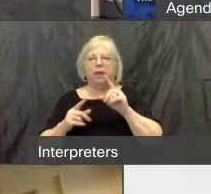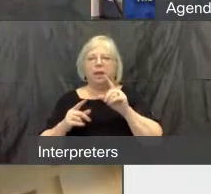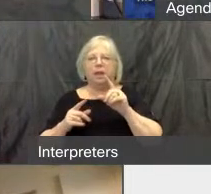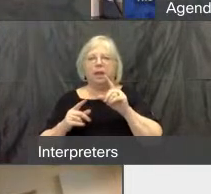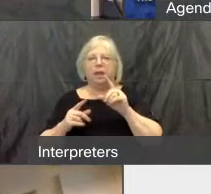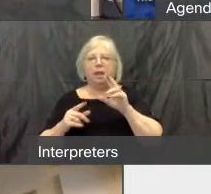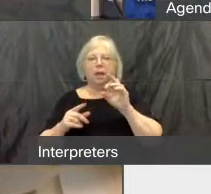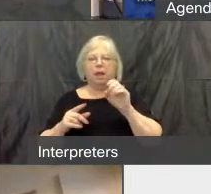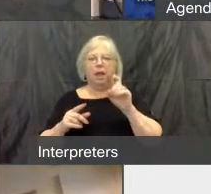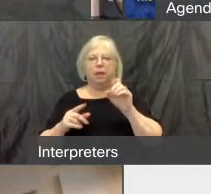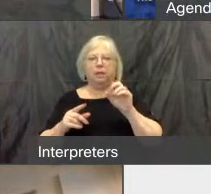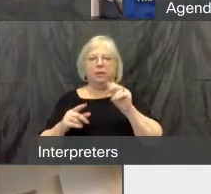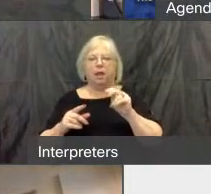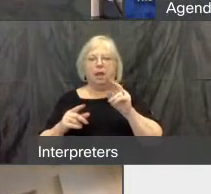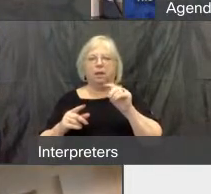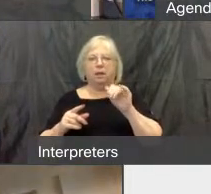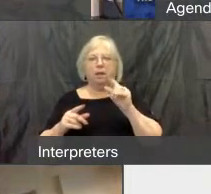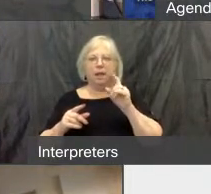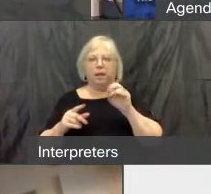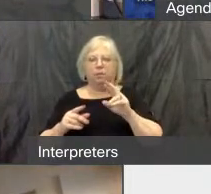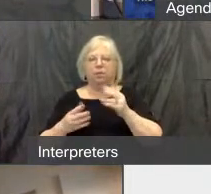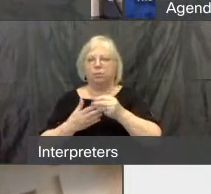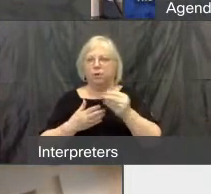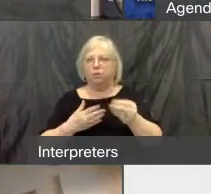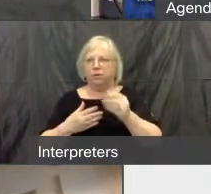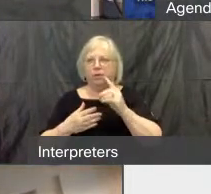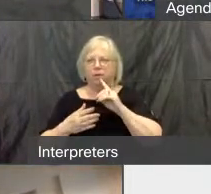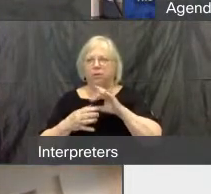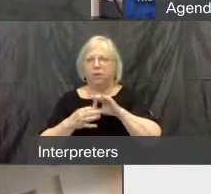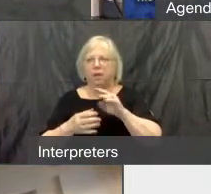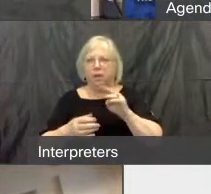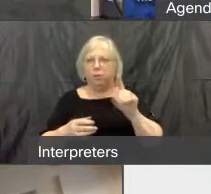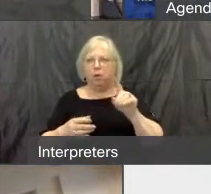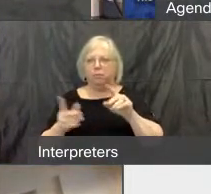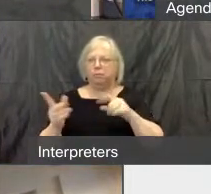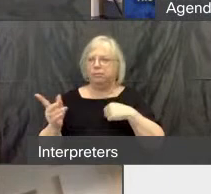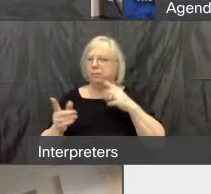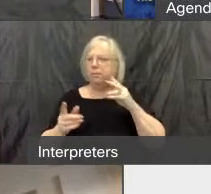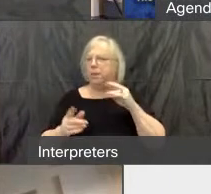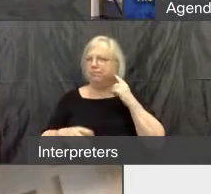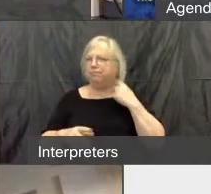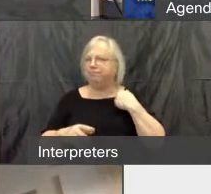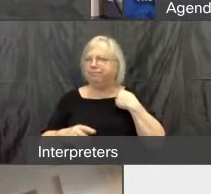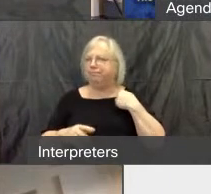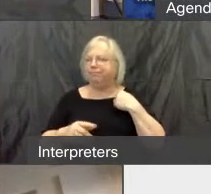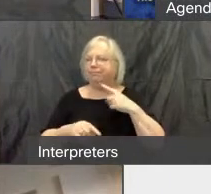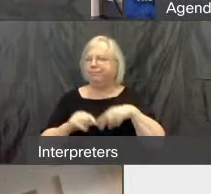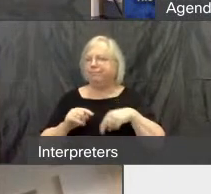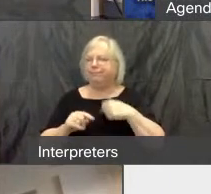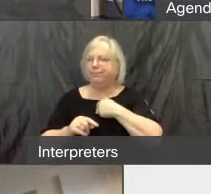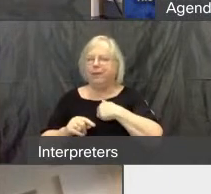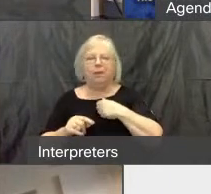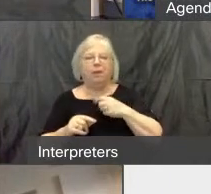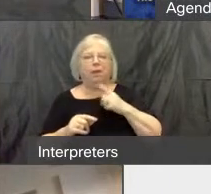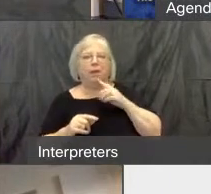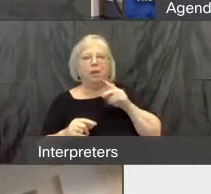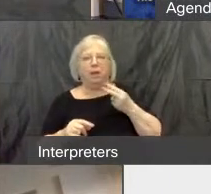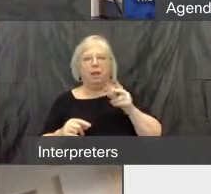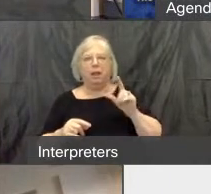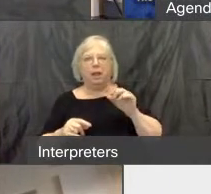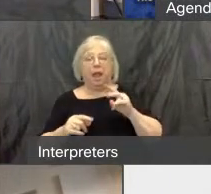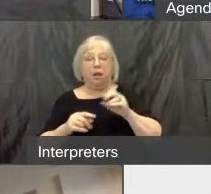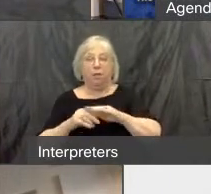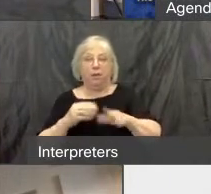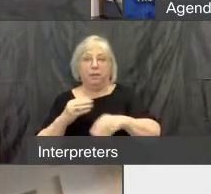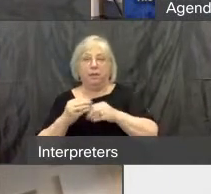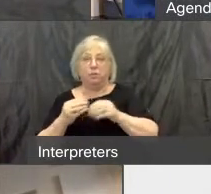purchases and as an addition on the M1 resolution already. Excuse me, I can't hear you. Apologize. On the additions